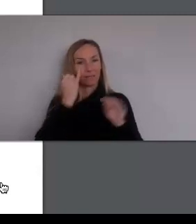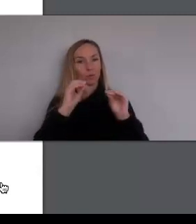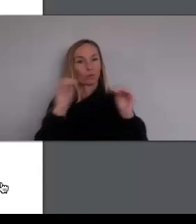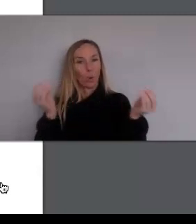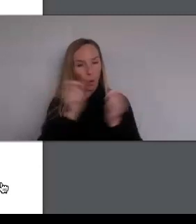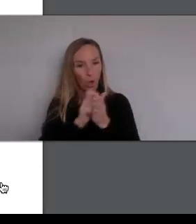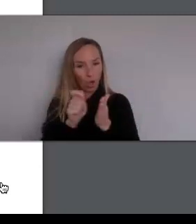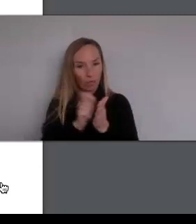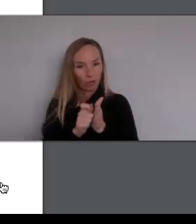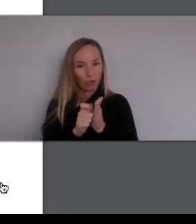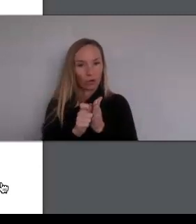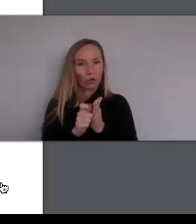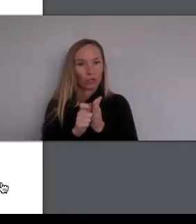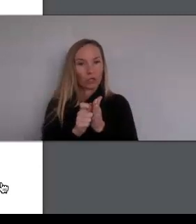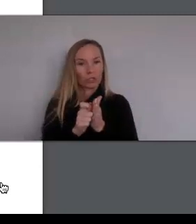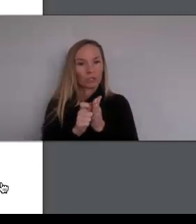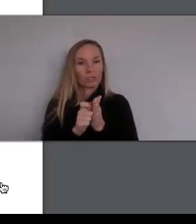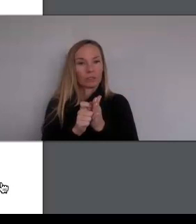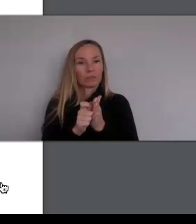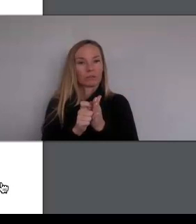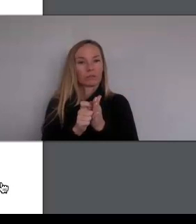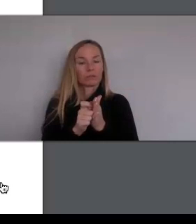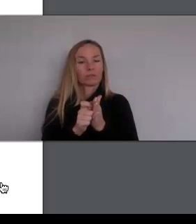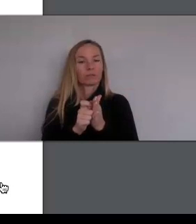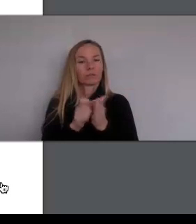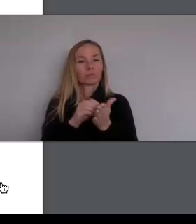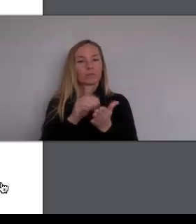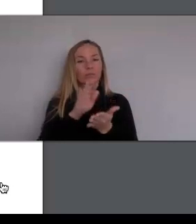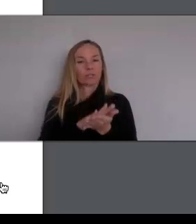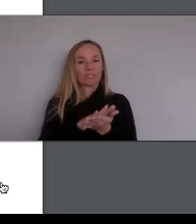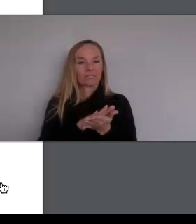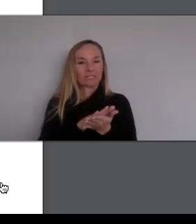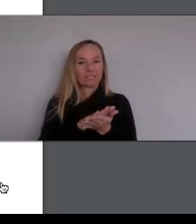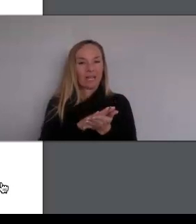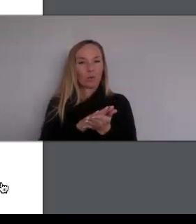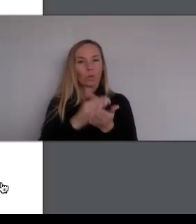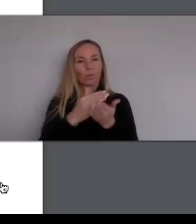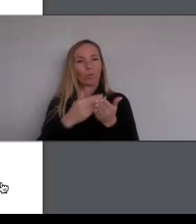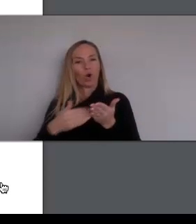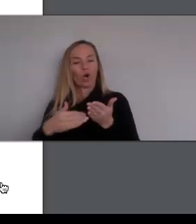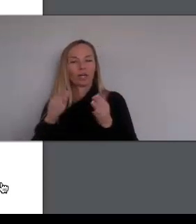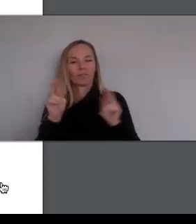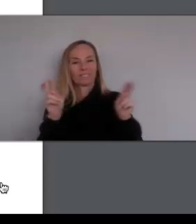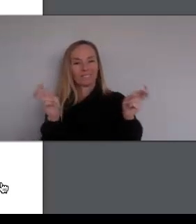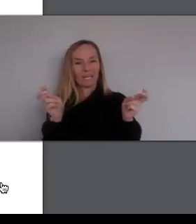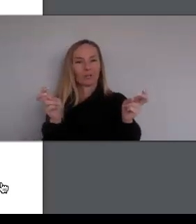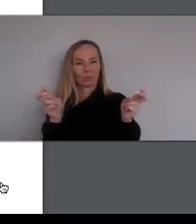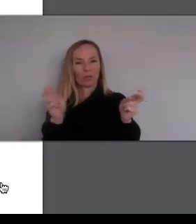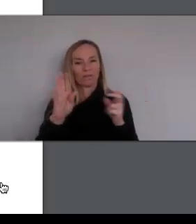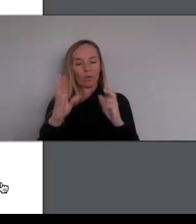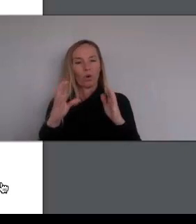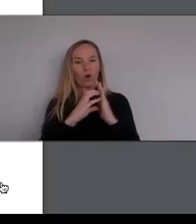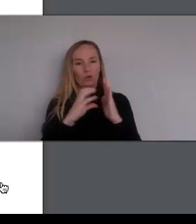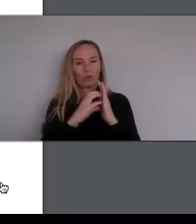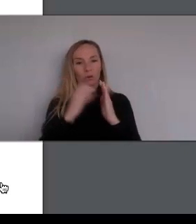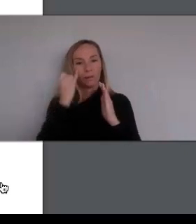author, here we go. If there isn't an author, you put part of the title of your article. And